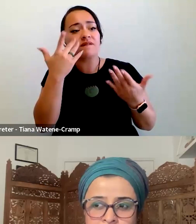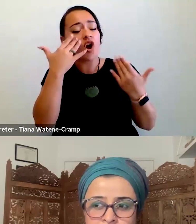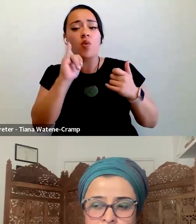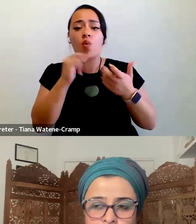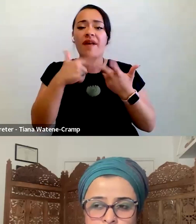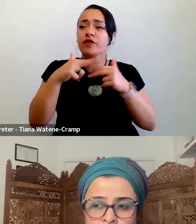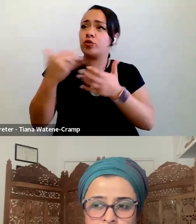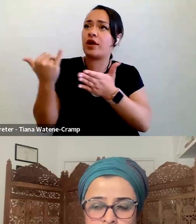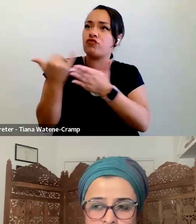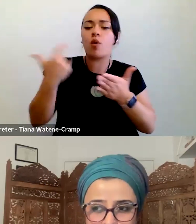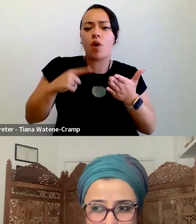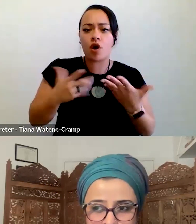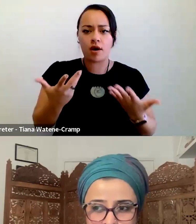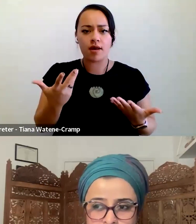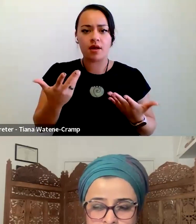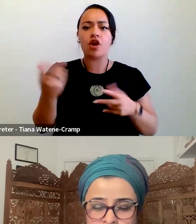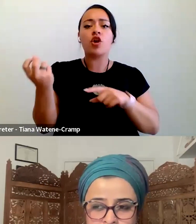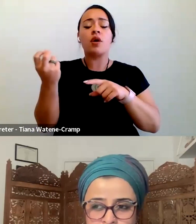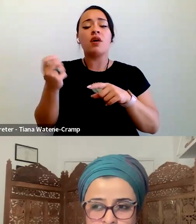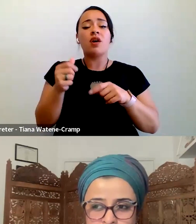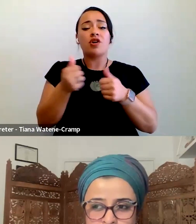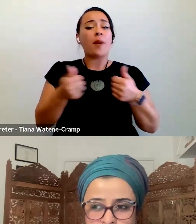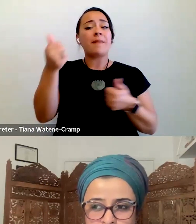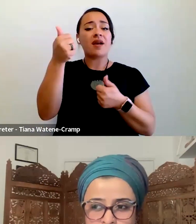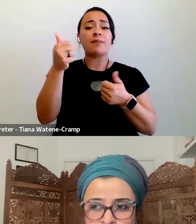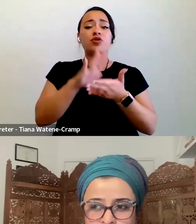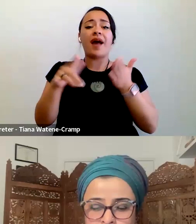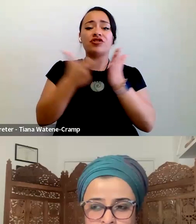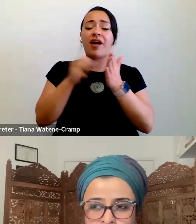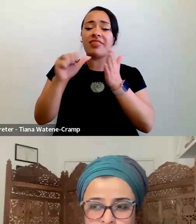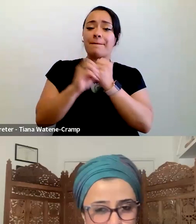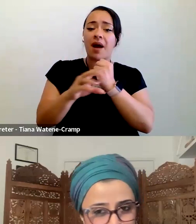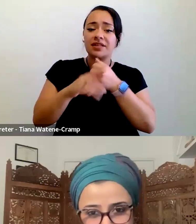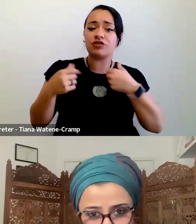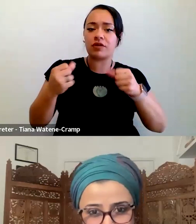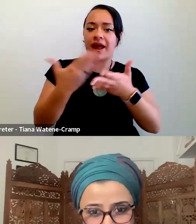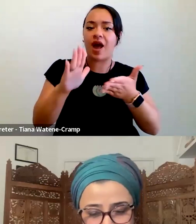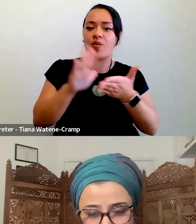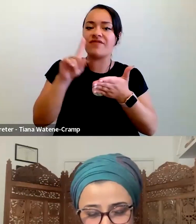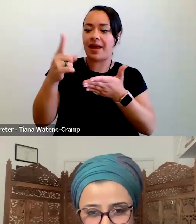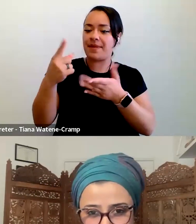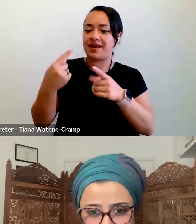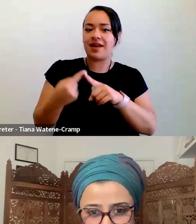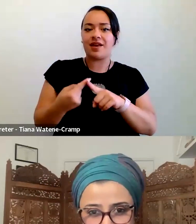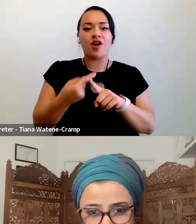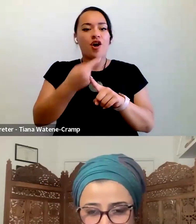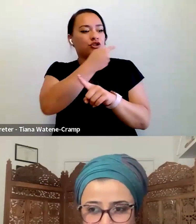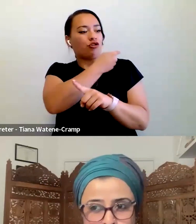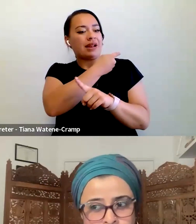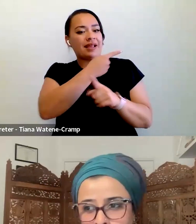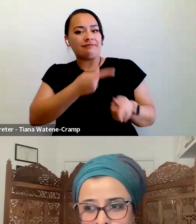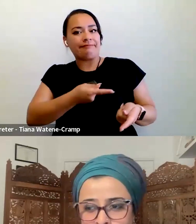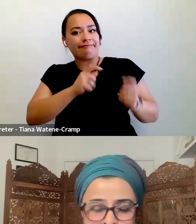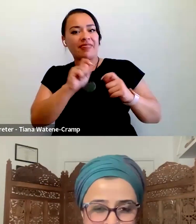going back to HR or to their marketing strategies, how have they historically been sourcing their directors? Has it been from the standard,